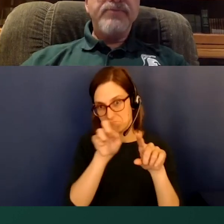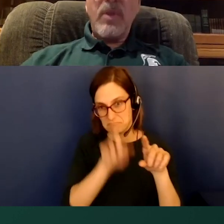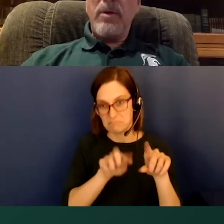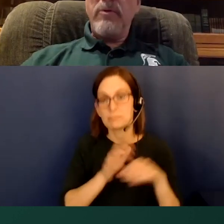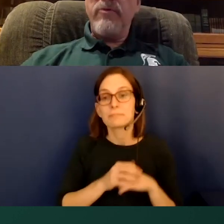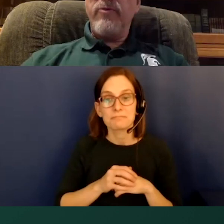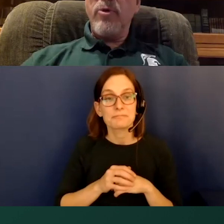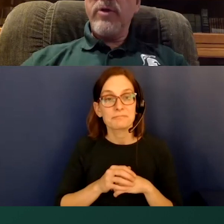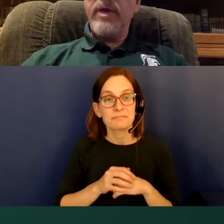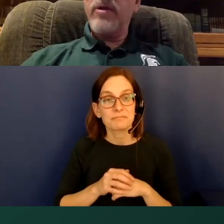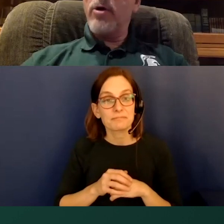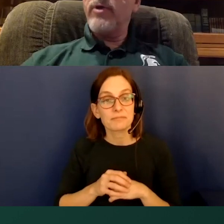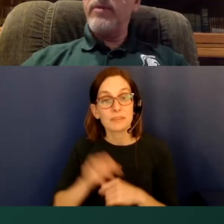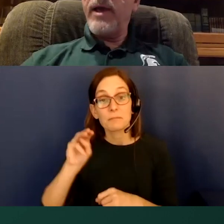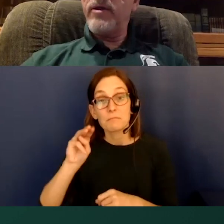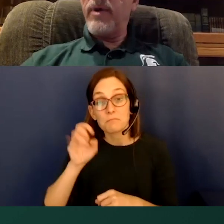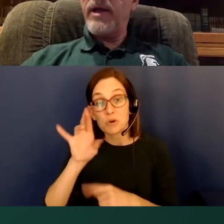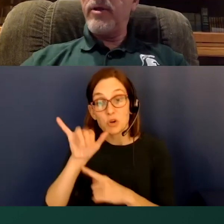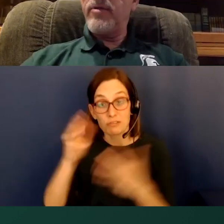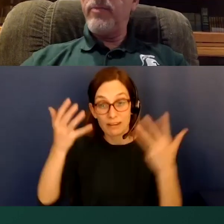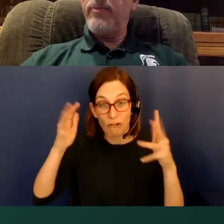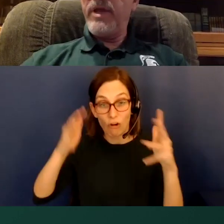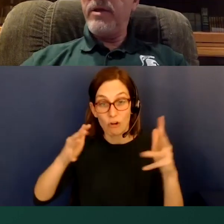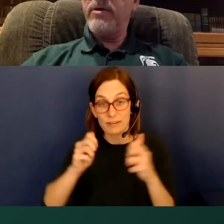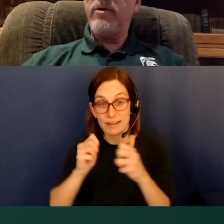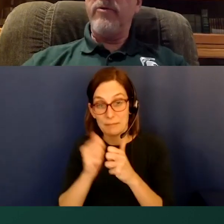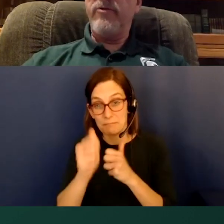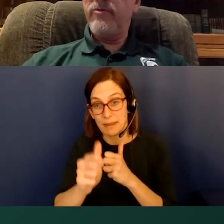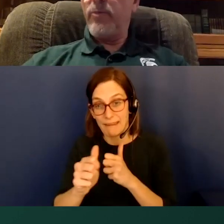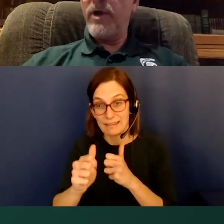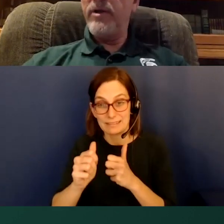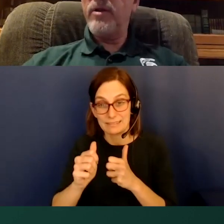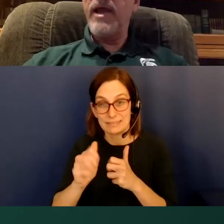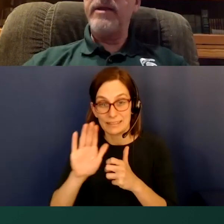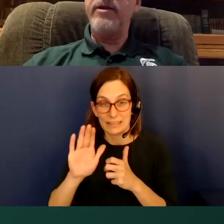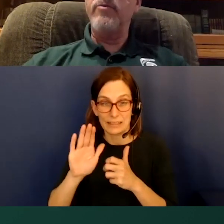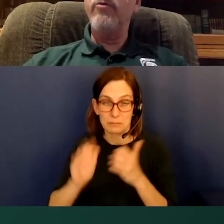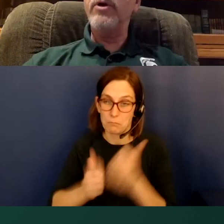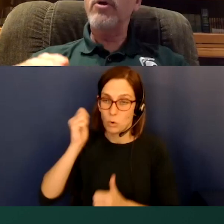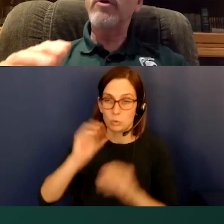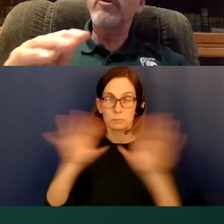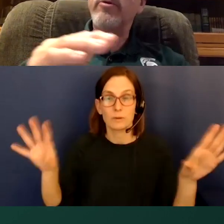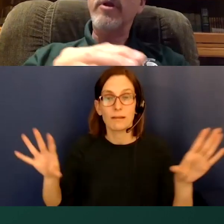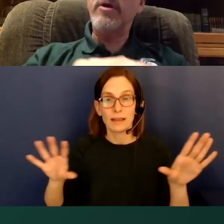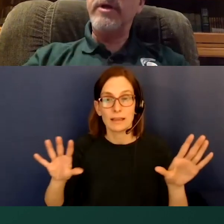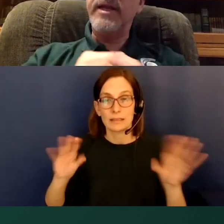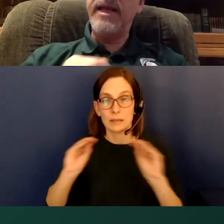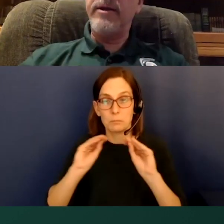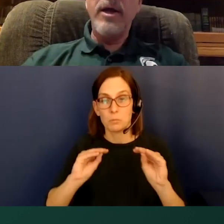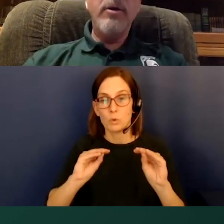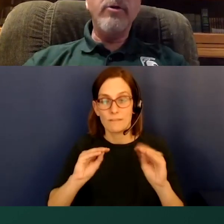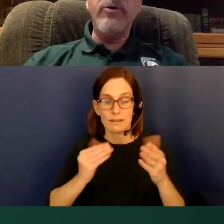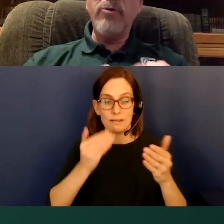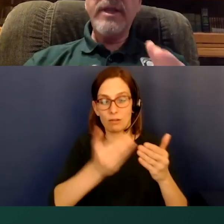Now, the Mercury has already passed by its peak of brightness, and it is moving closer to the sun